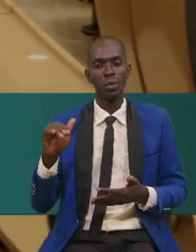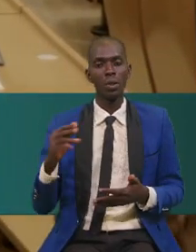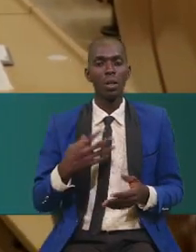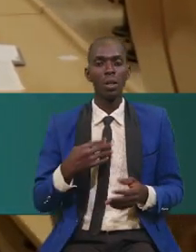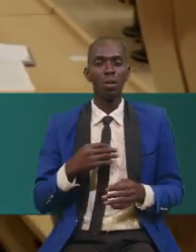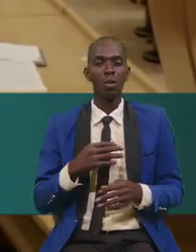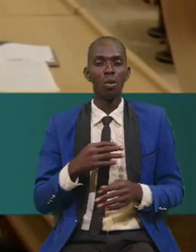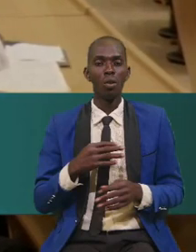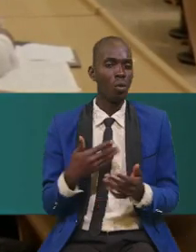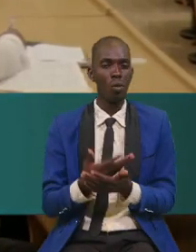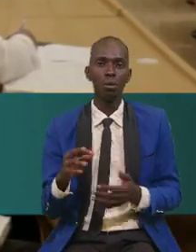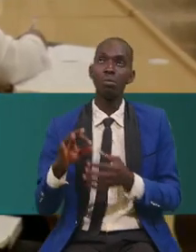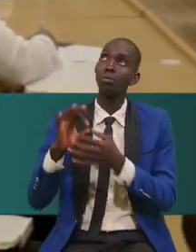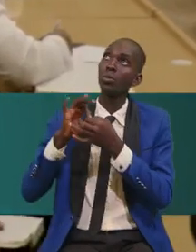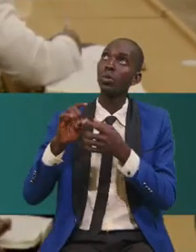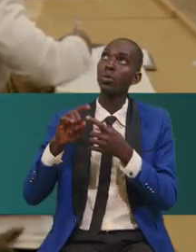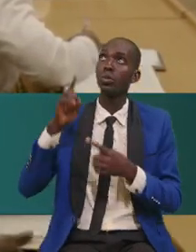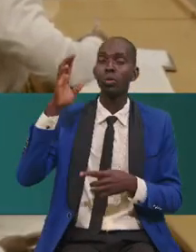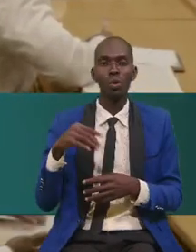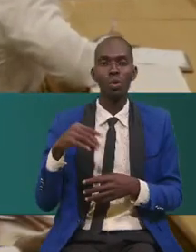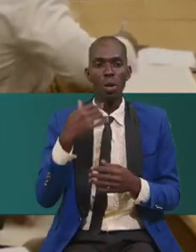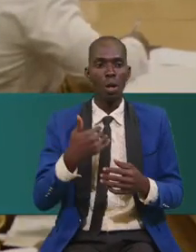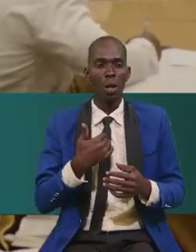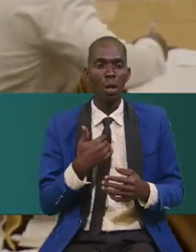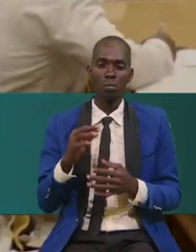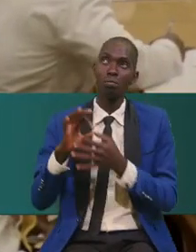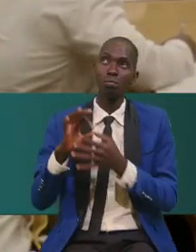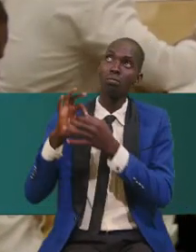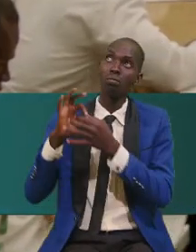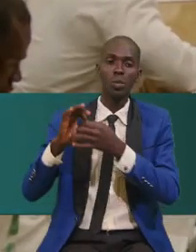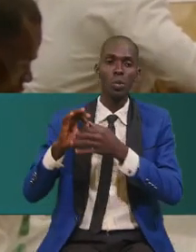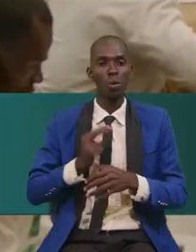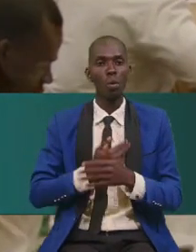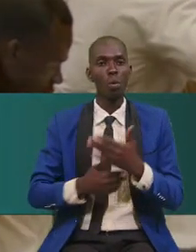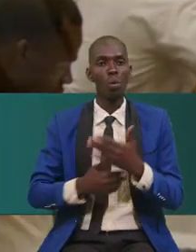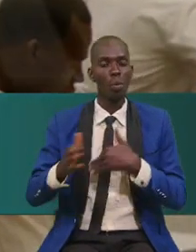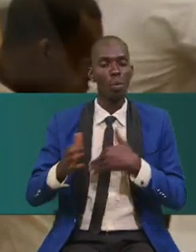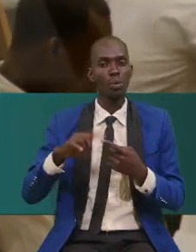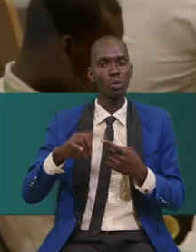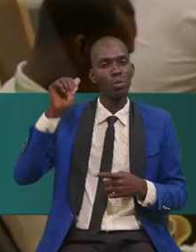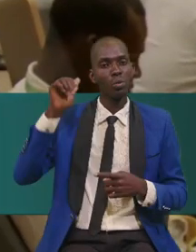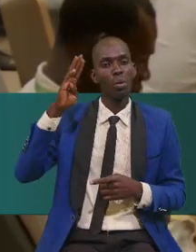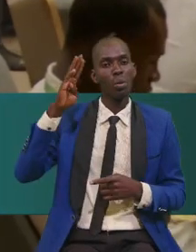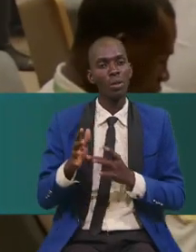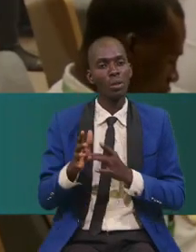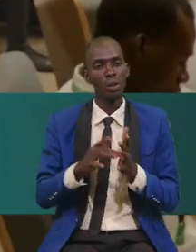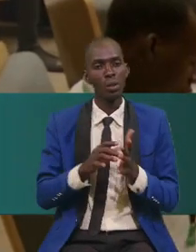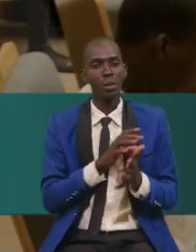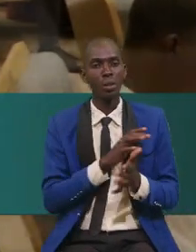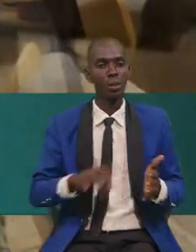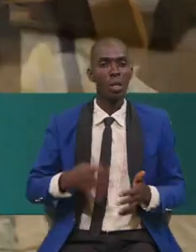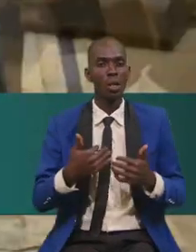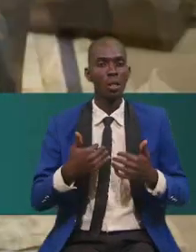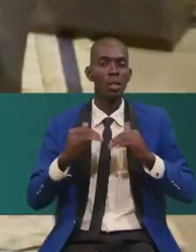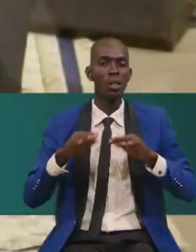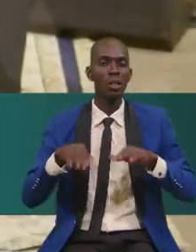who has reconciled us to himself by Jesus Christ, and he has given us the ministry of